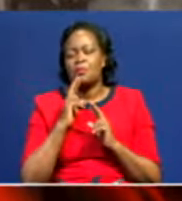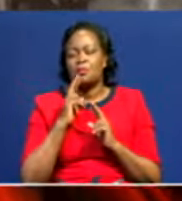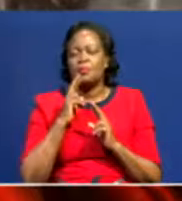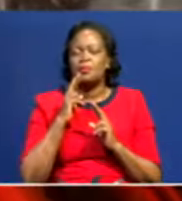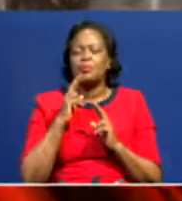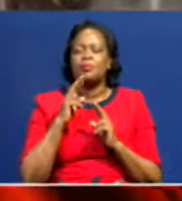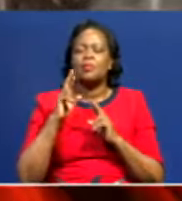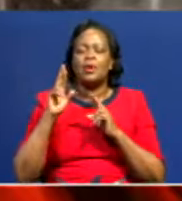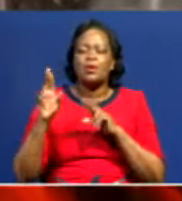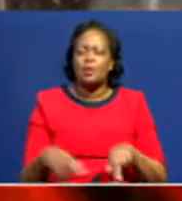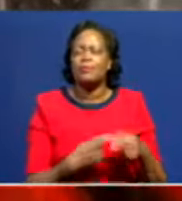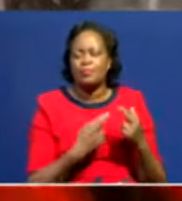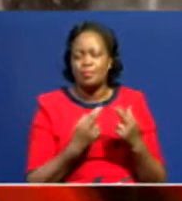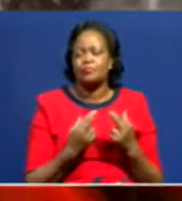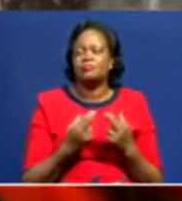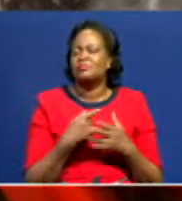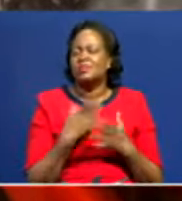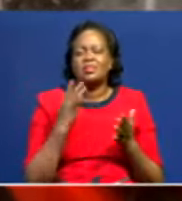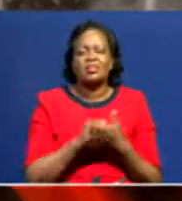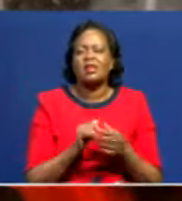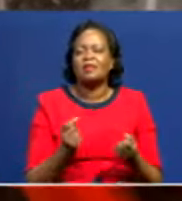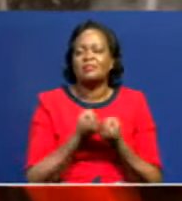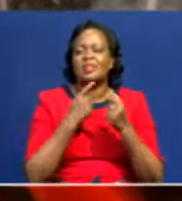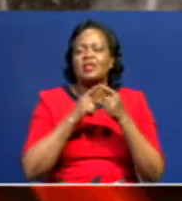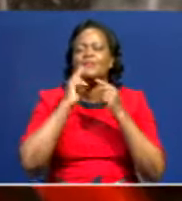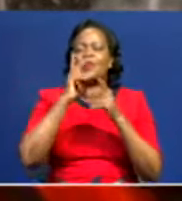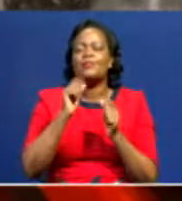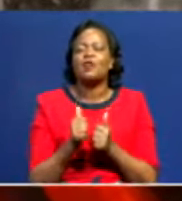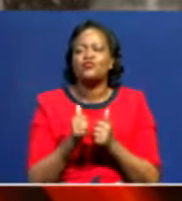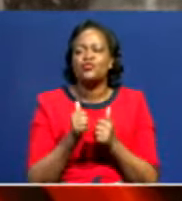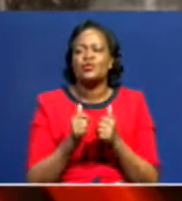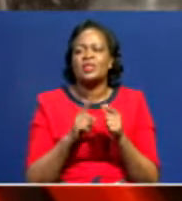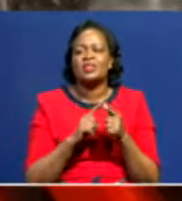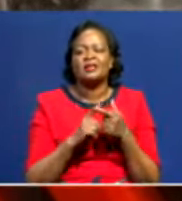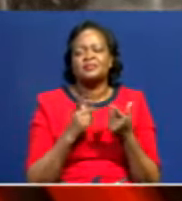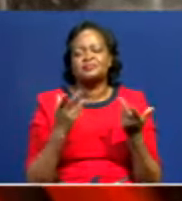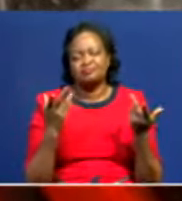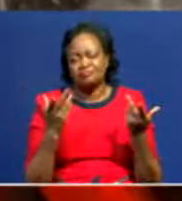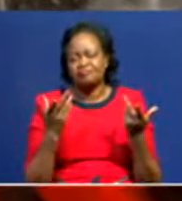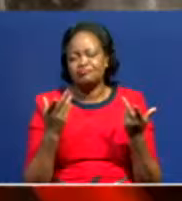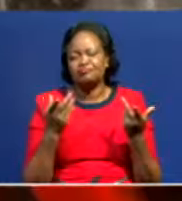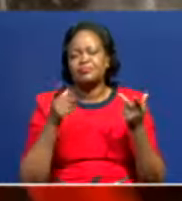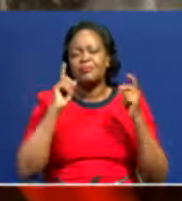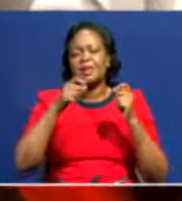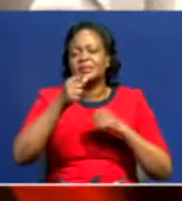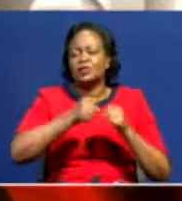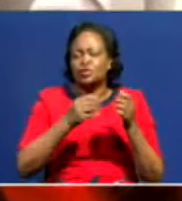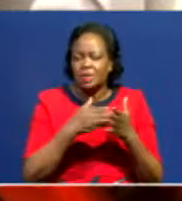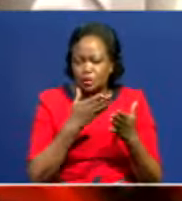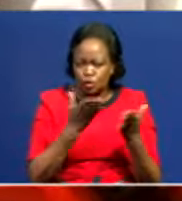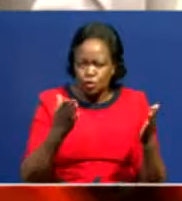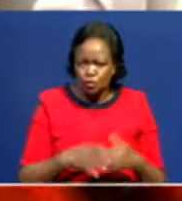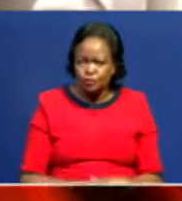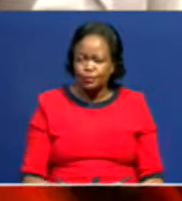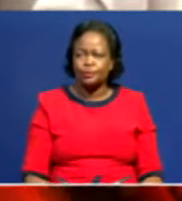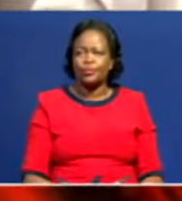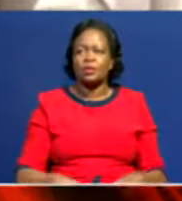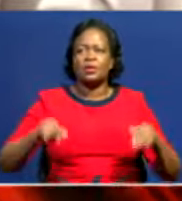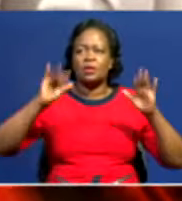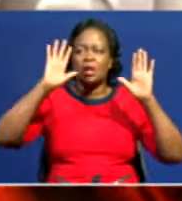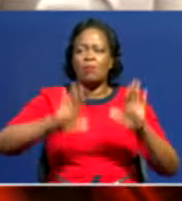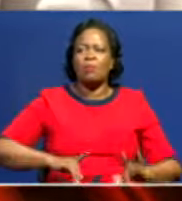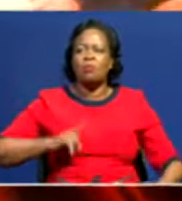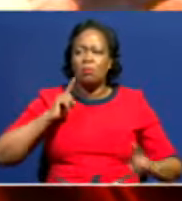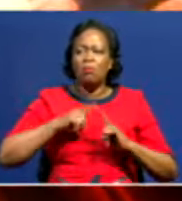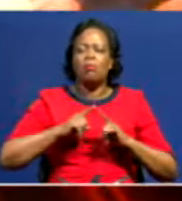defilement, iwe mambo yote ile ambayo imefanyika na hujaripoti, basi kuna hatua ambayo tutachukua. The campaign aims to teach